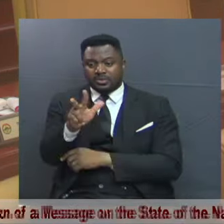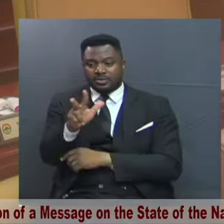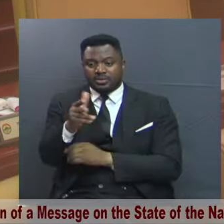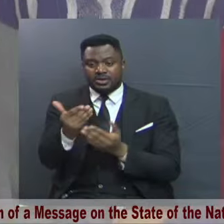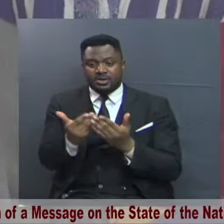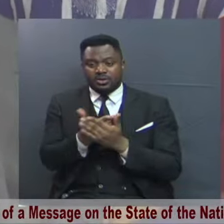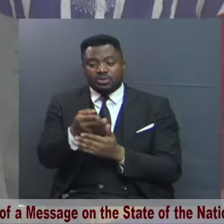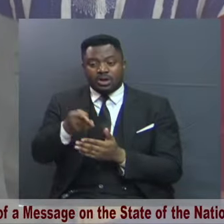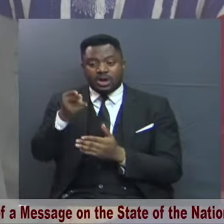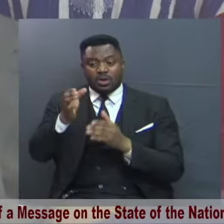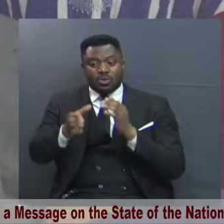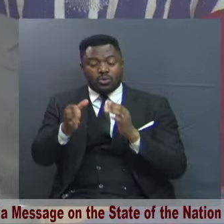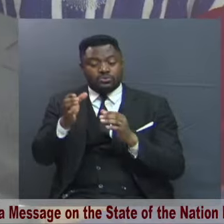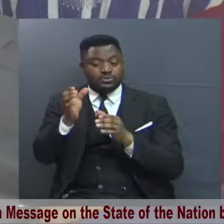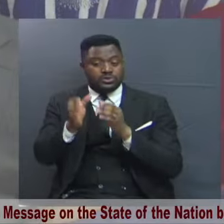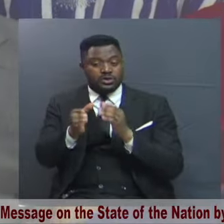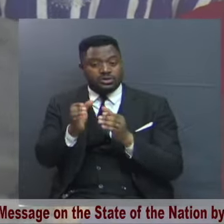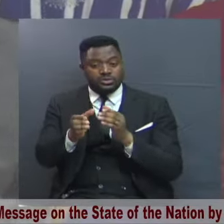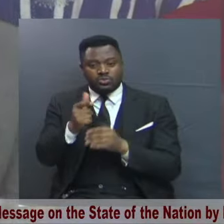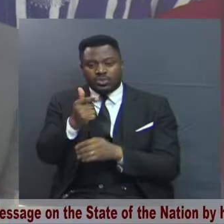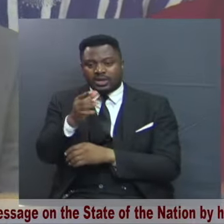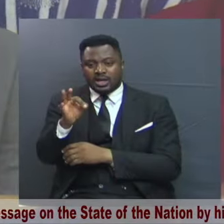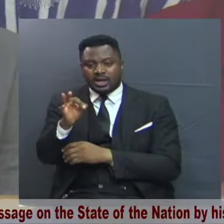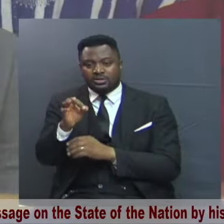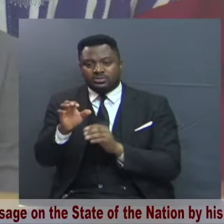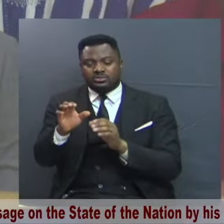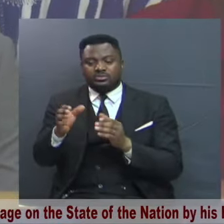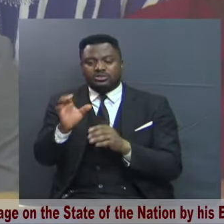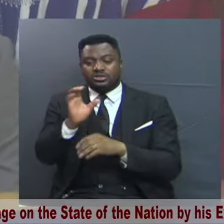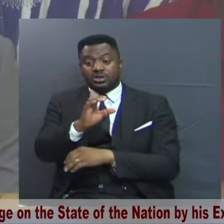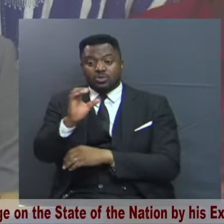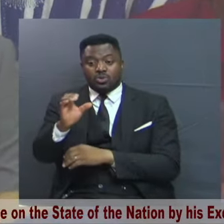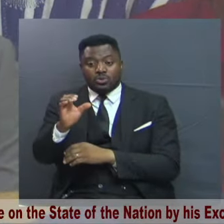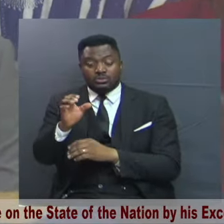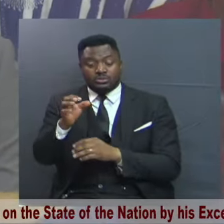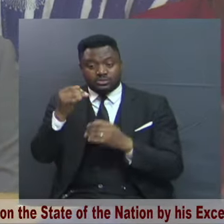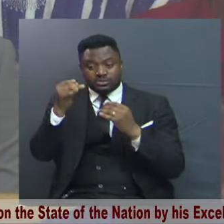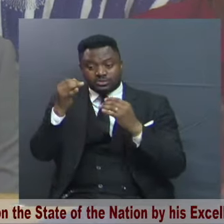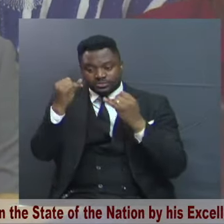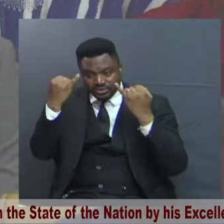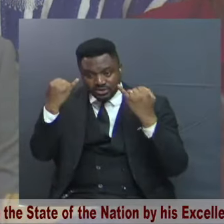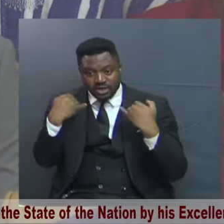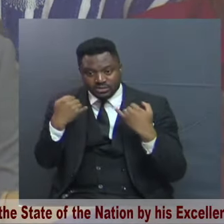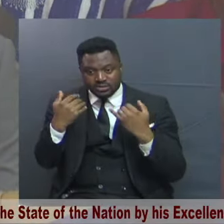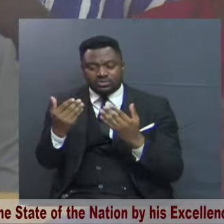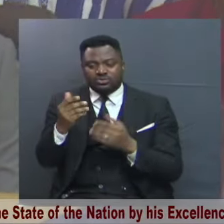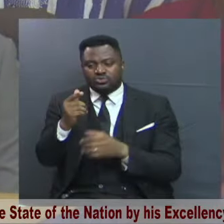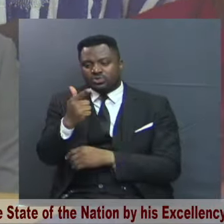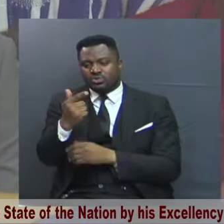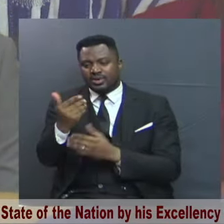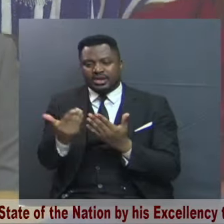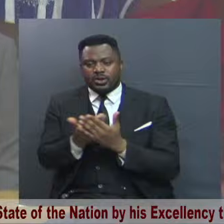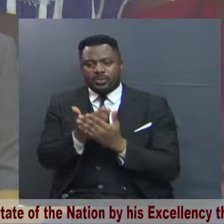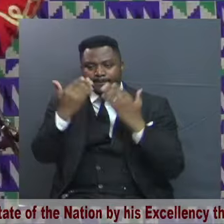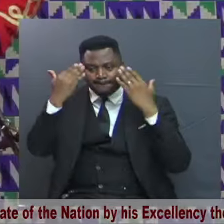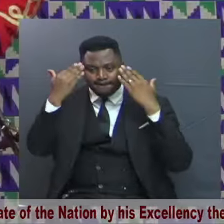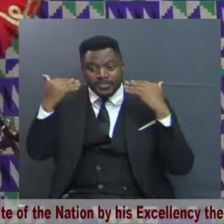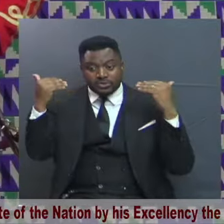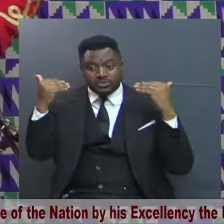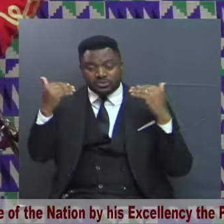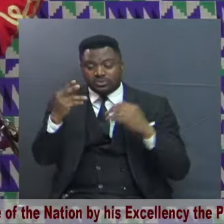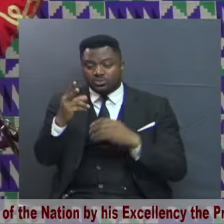court judges 29 secir Court judges and 21 new magistrates